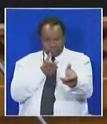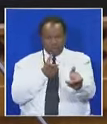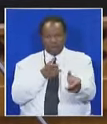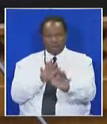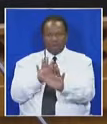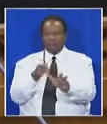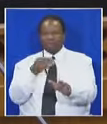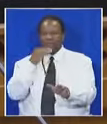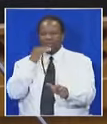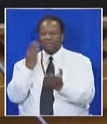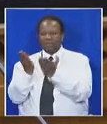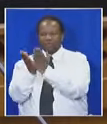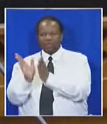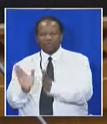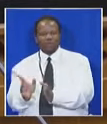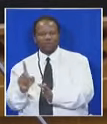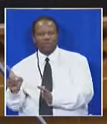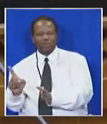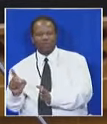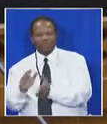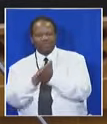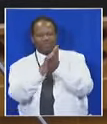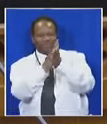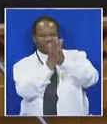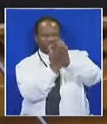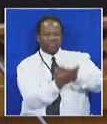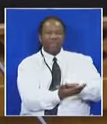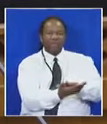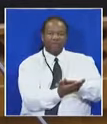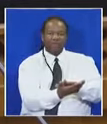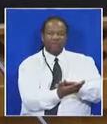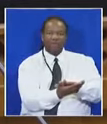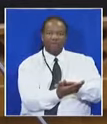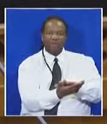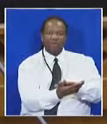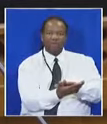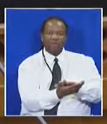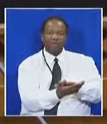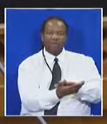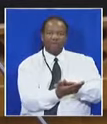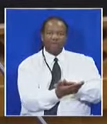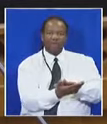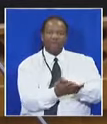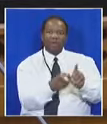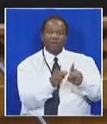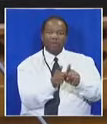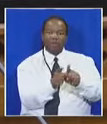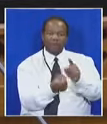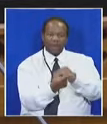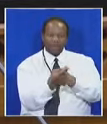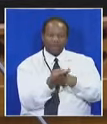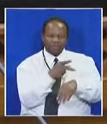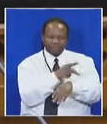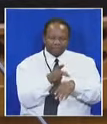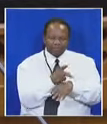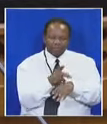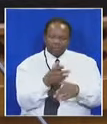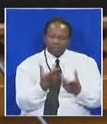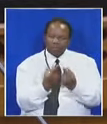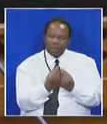is clear sabotage. It is planned and executed during the night, military